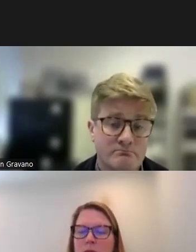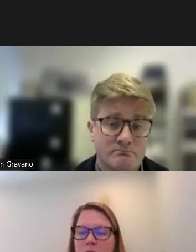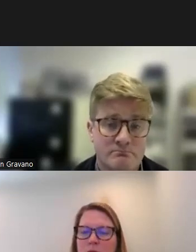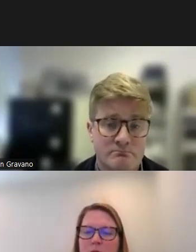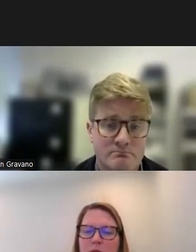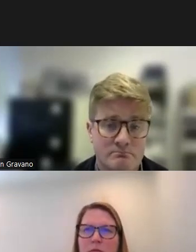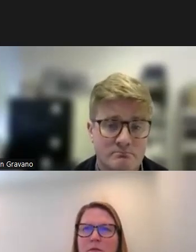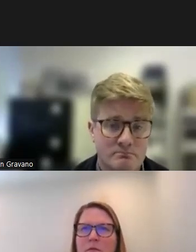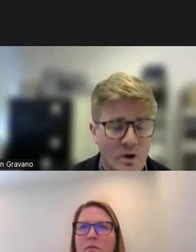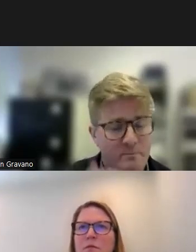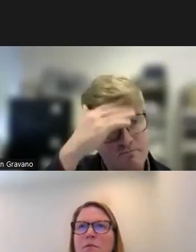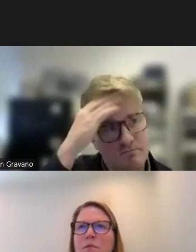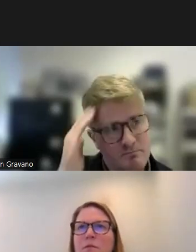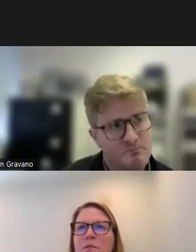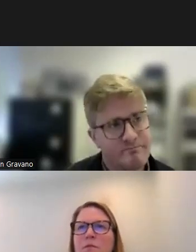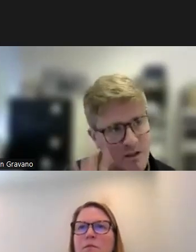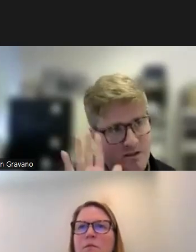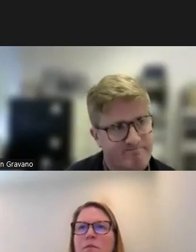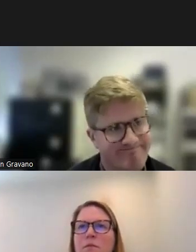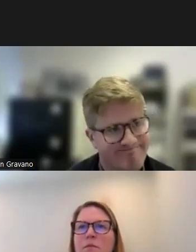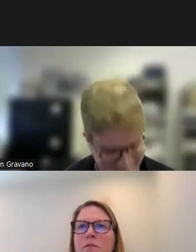yeah, that's definitely something worth looking at.